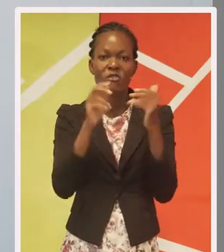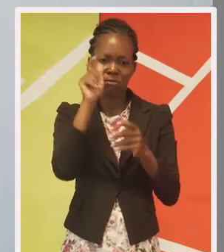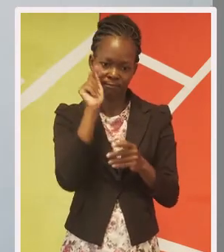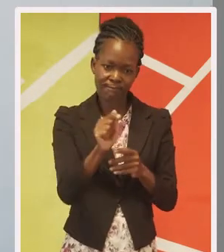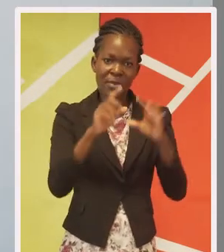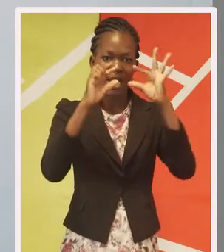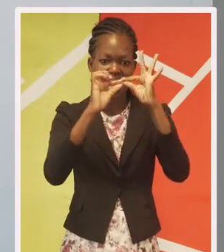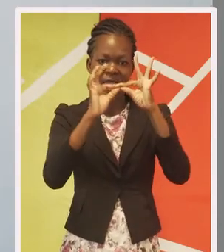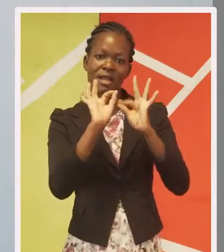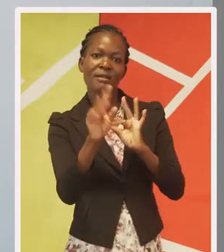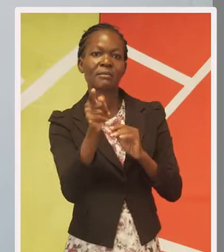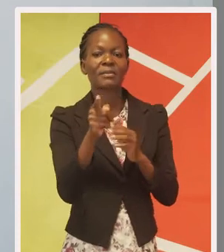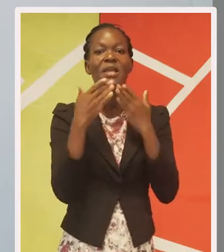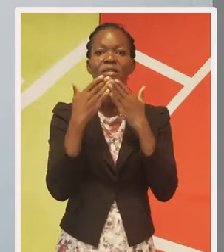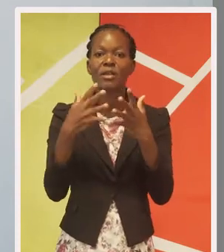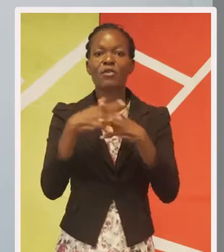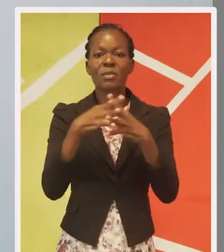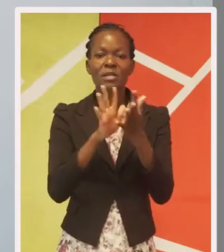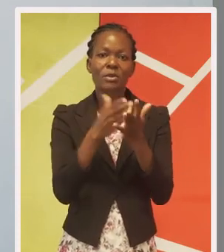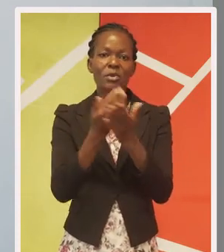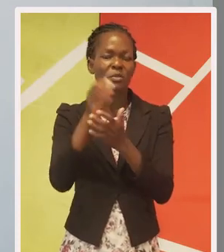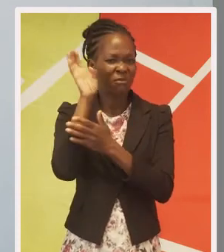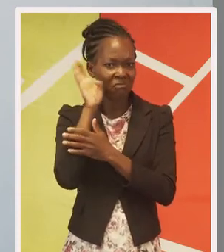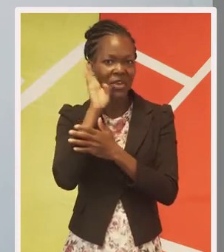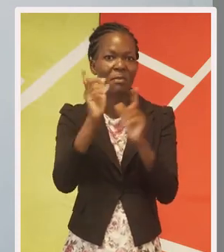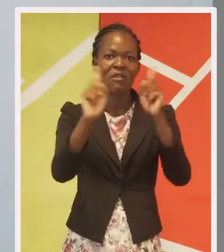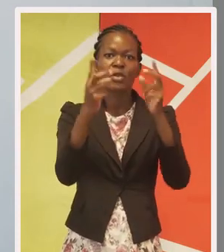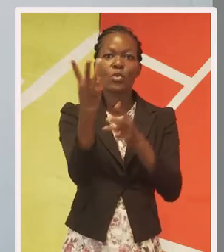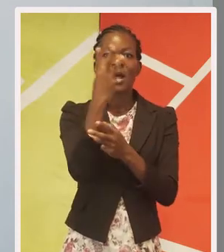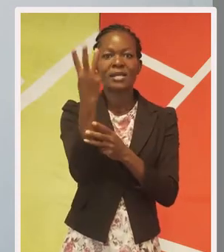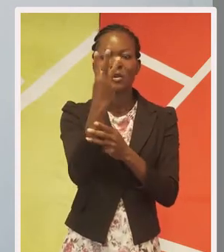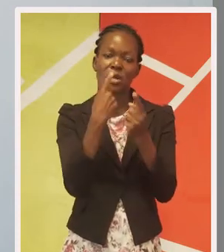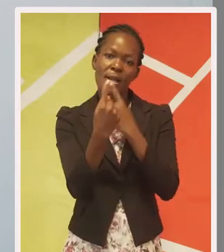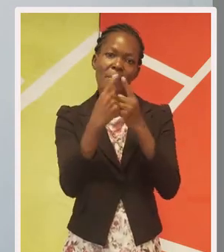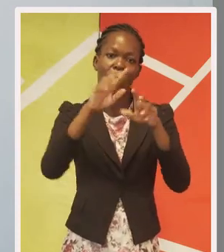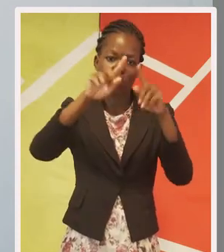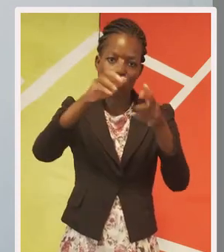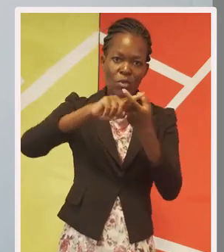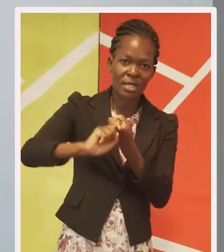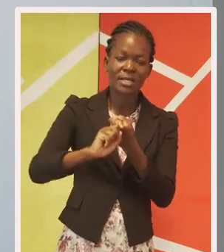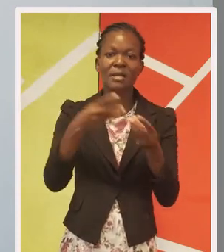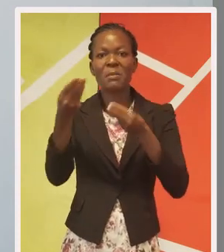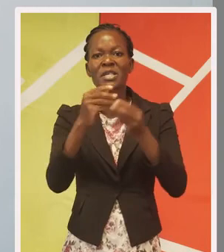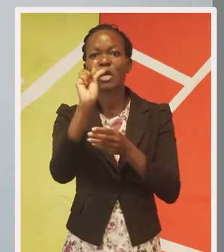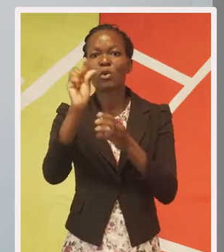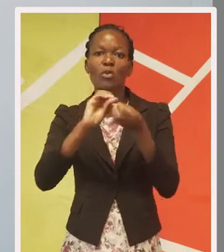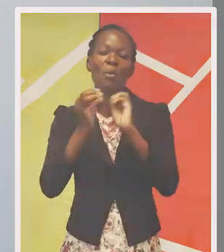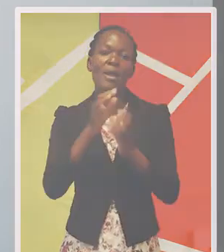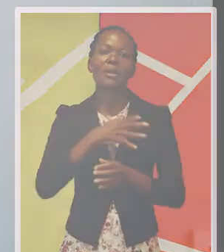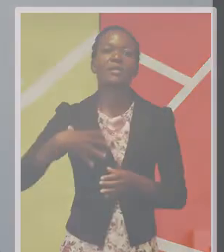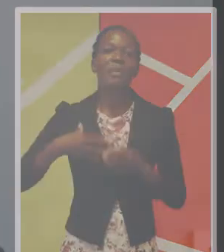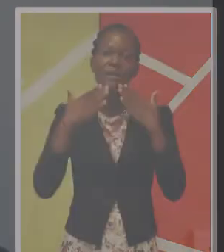will be added to the video as well. Thank you so much for tuning in into the 3-episode crash course on feminist macroeconomics.